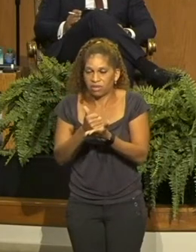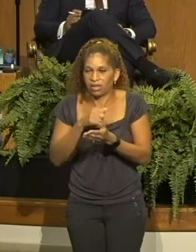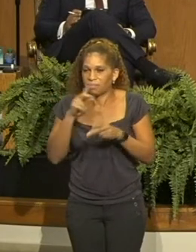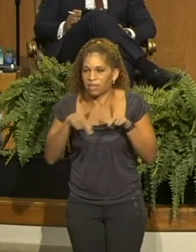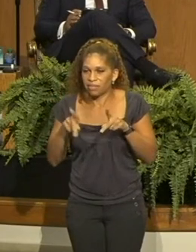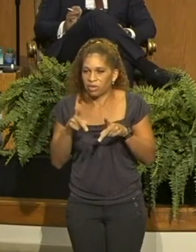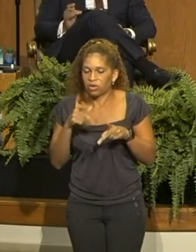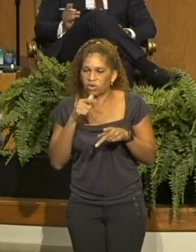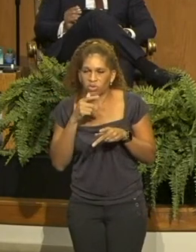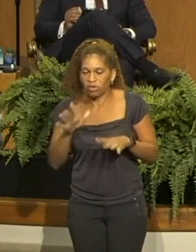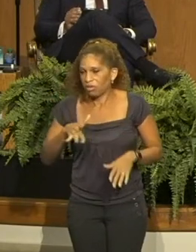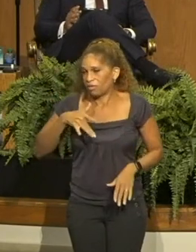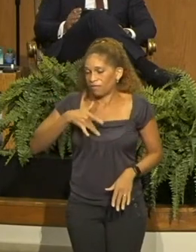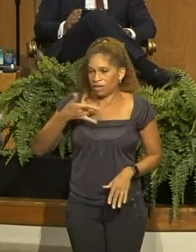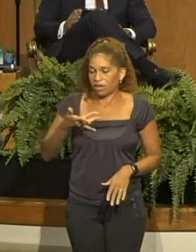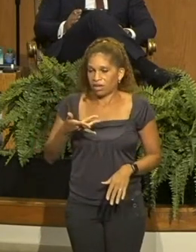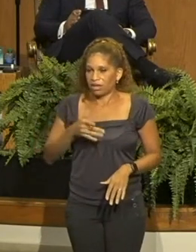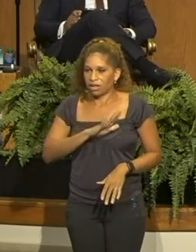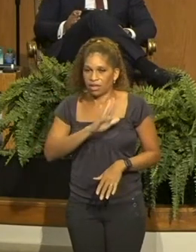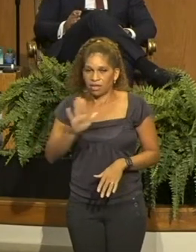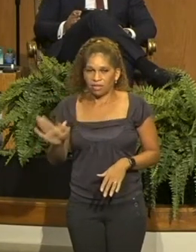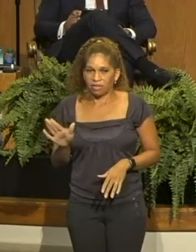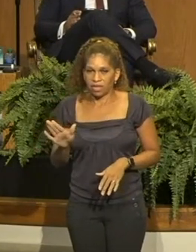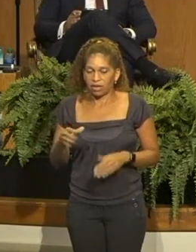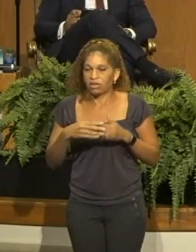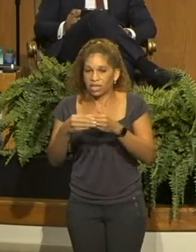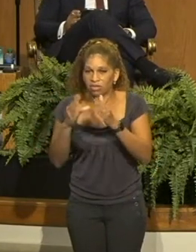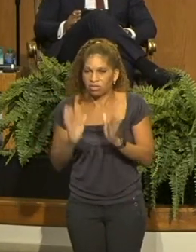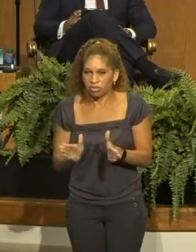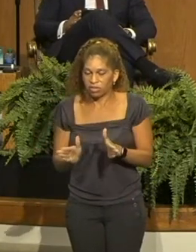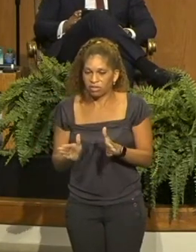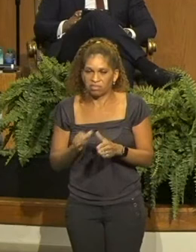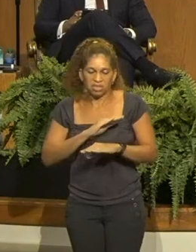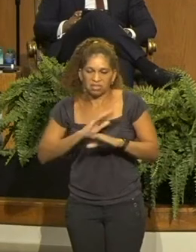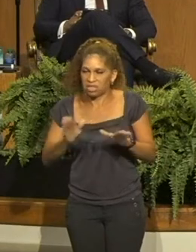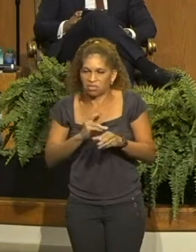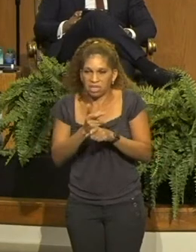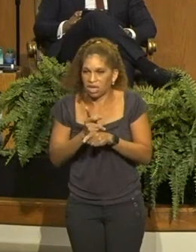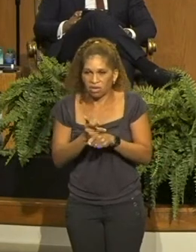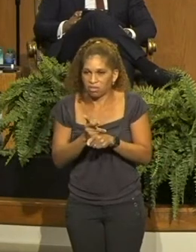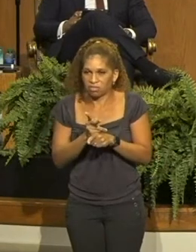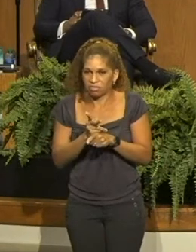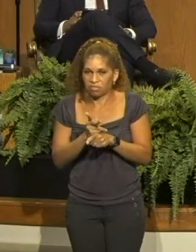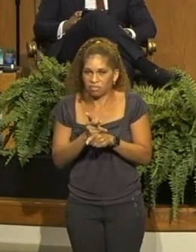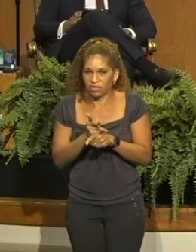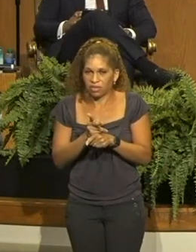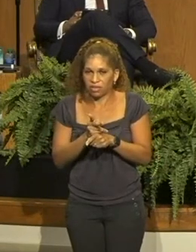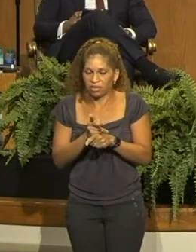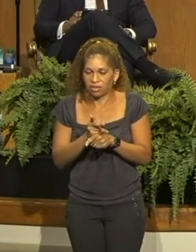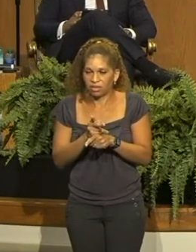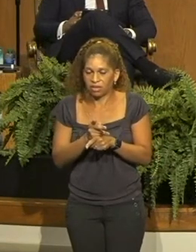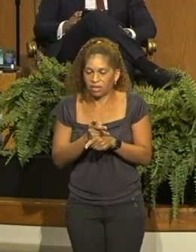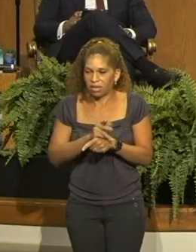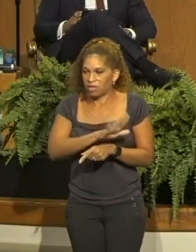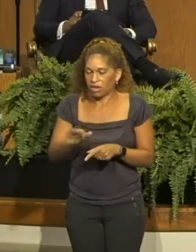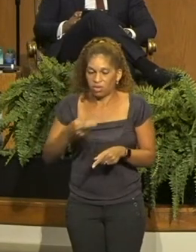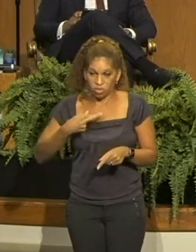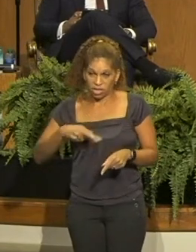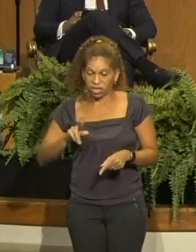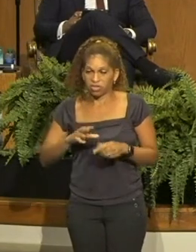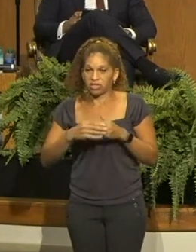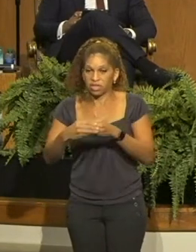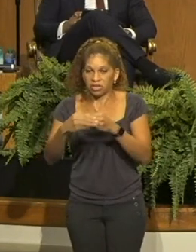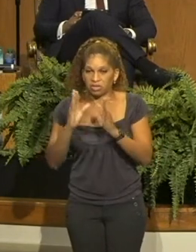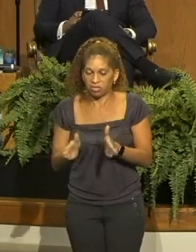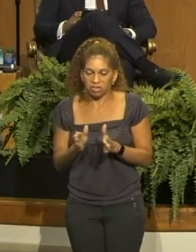People who felt like their political leaders didn't care, their religious leaders